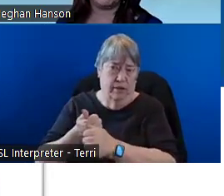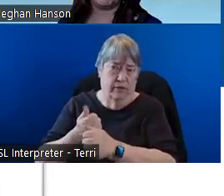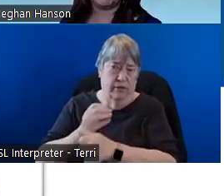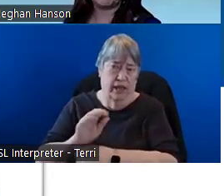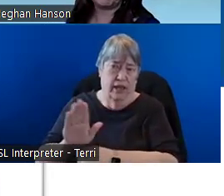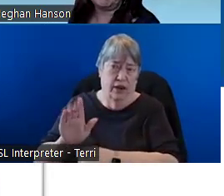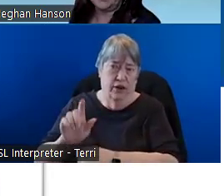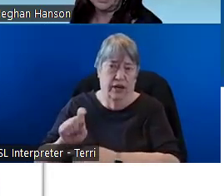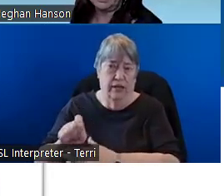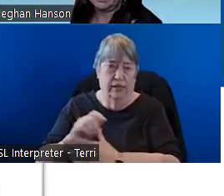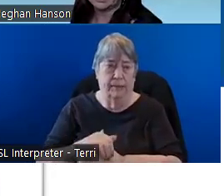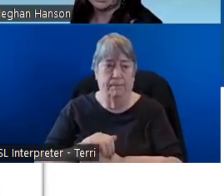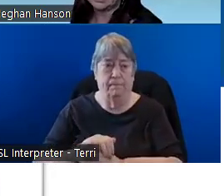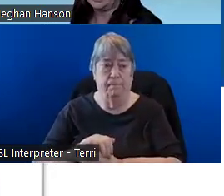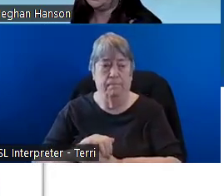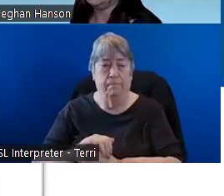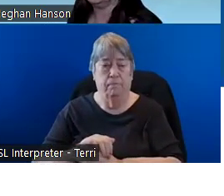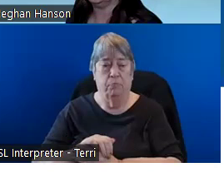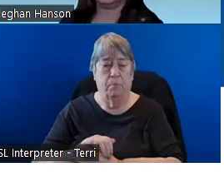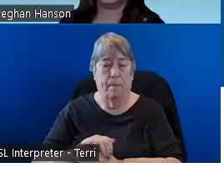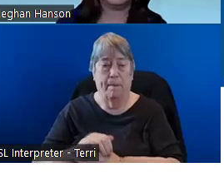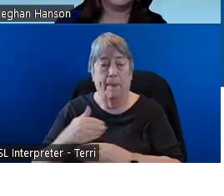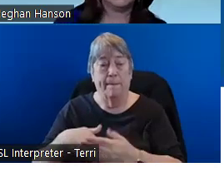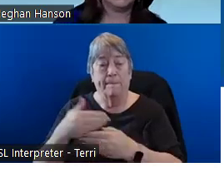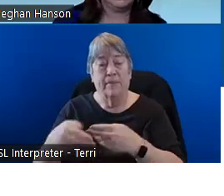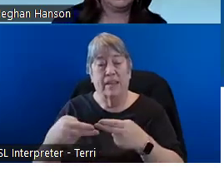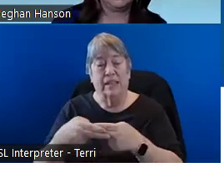that. Next slide.